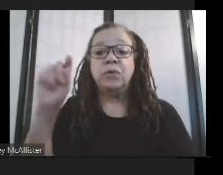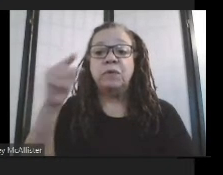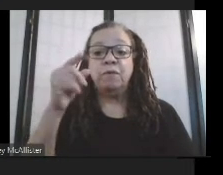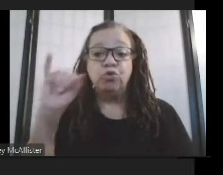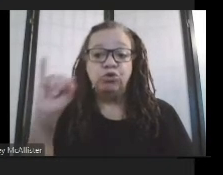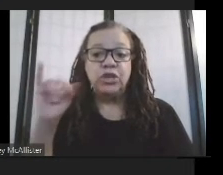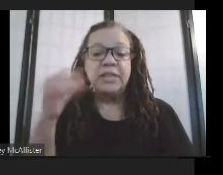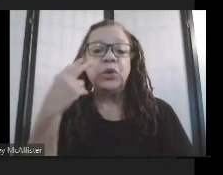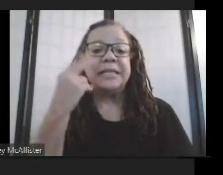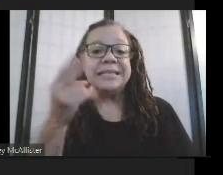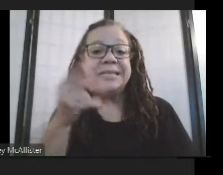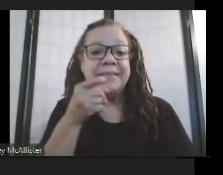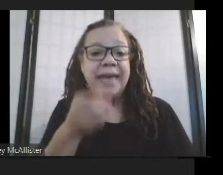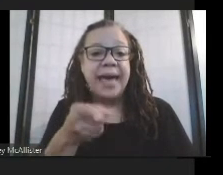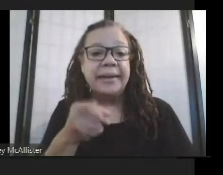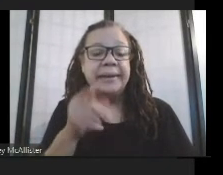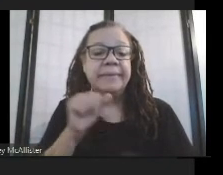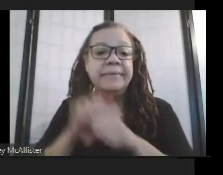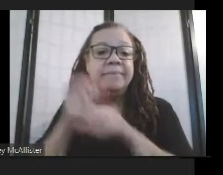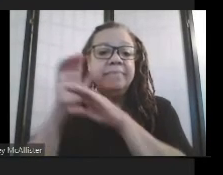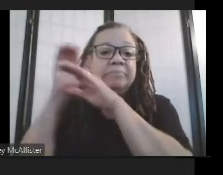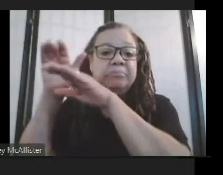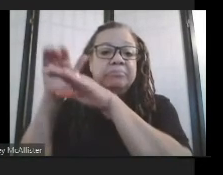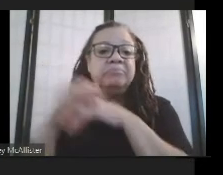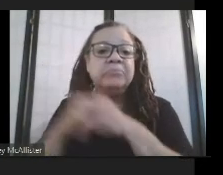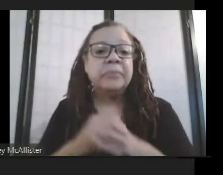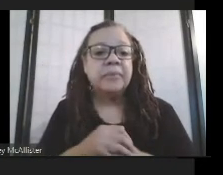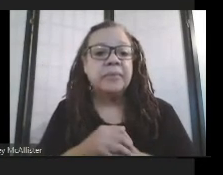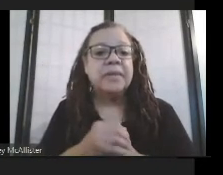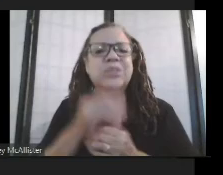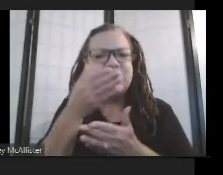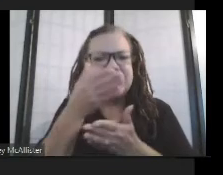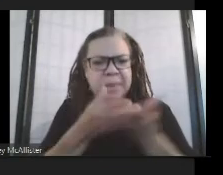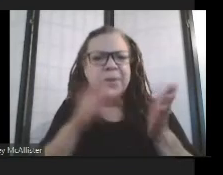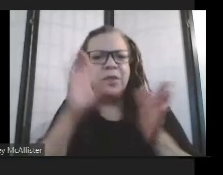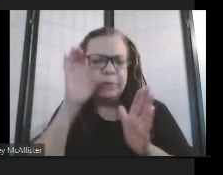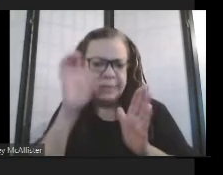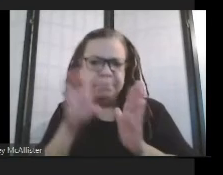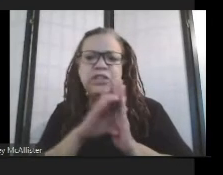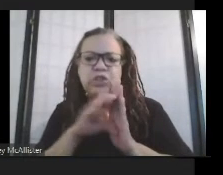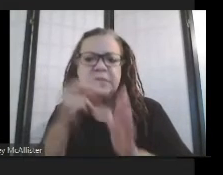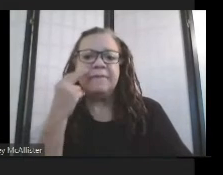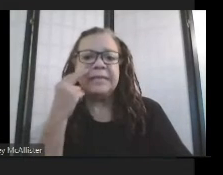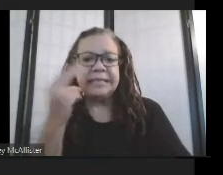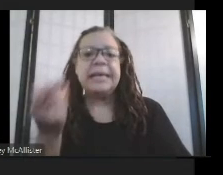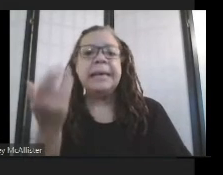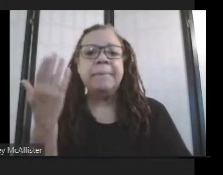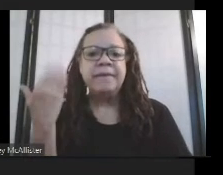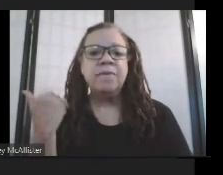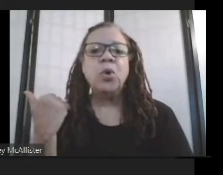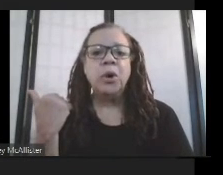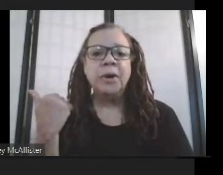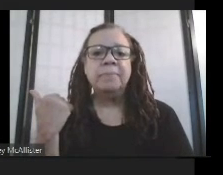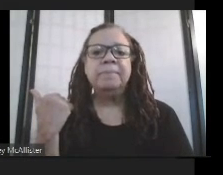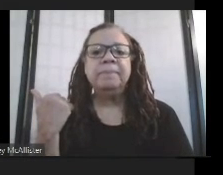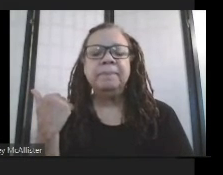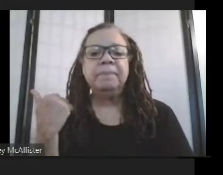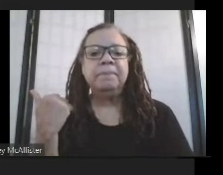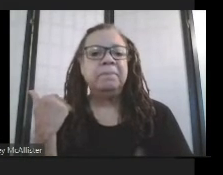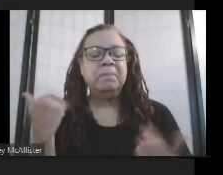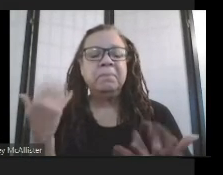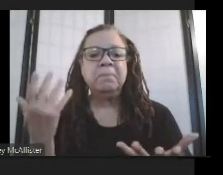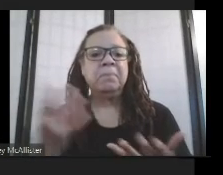background, you can just barely see Mount Fuji. So I recognize that I've seen several of these other pictures before in